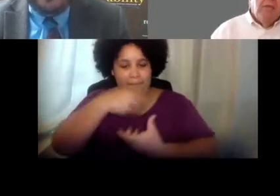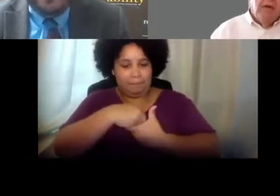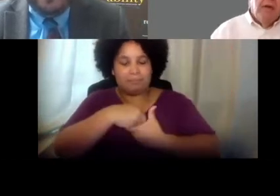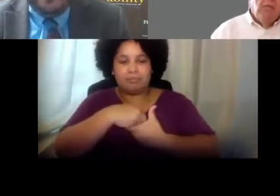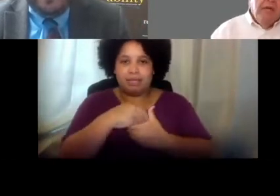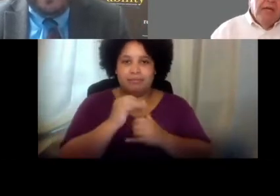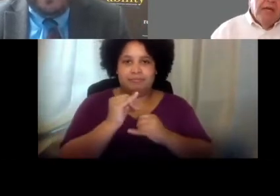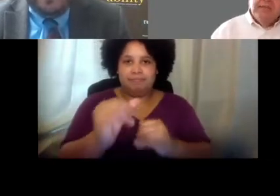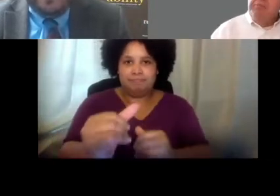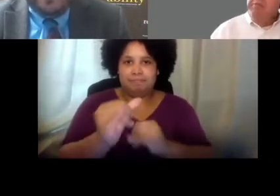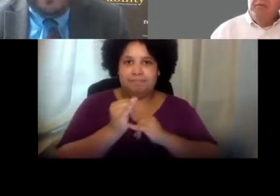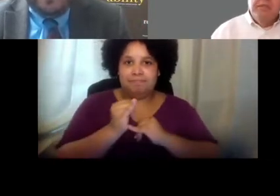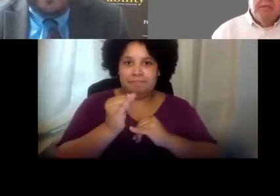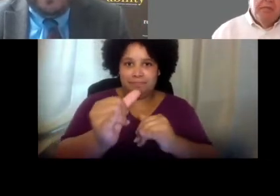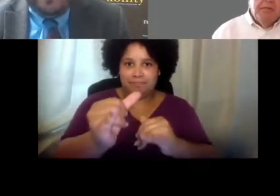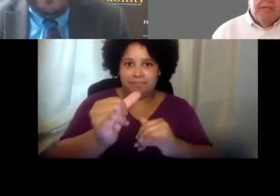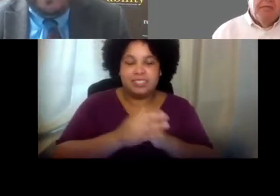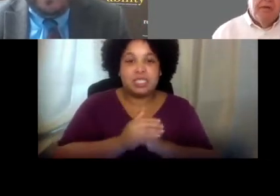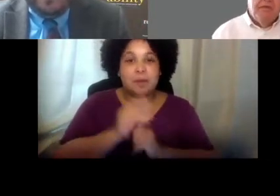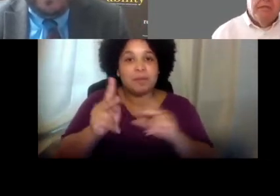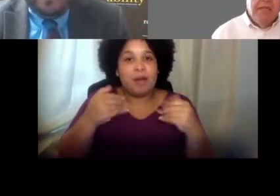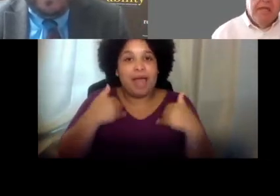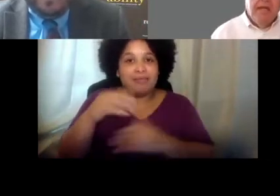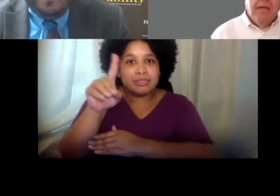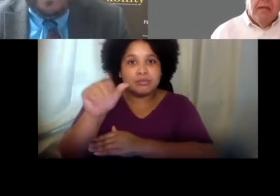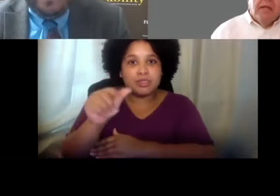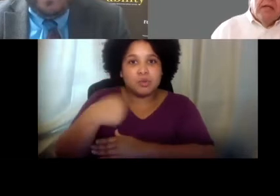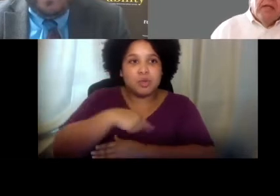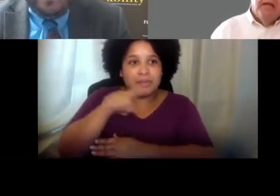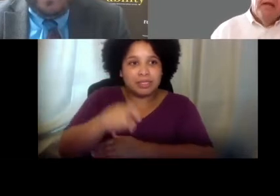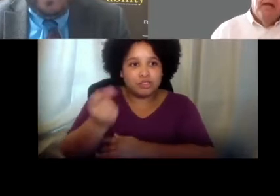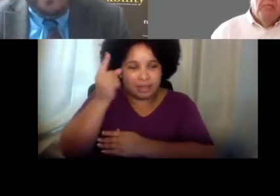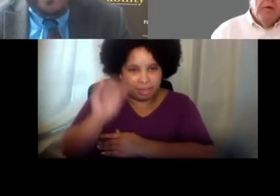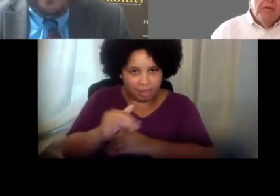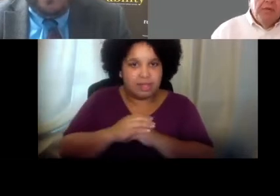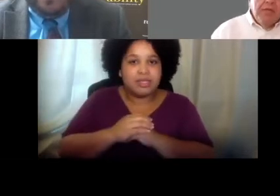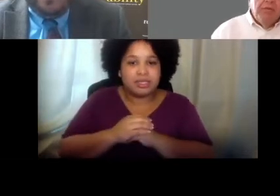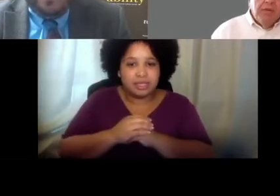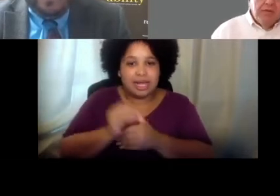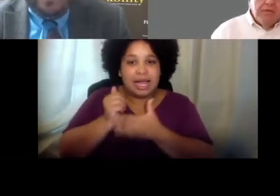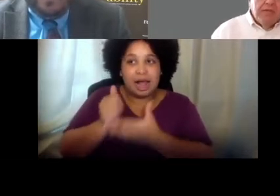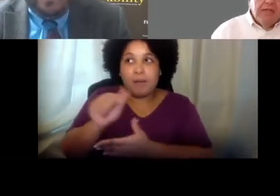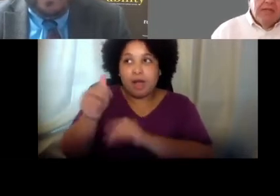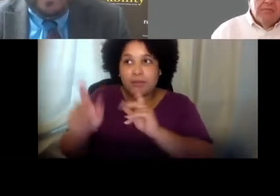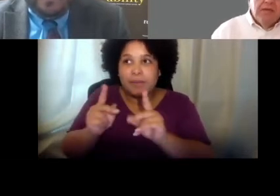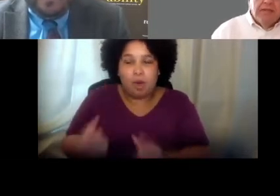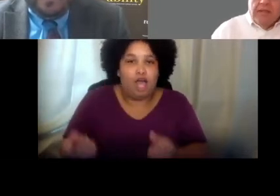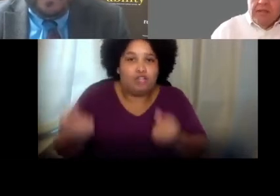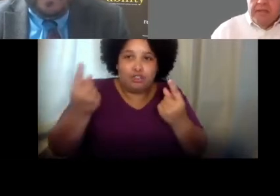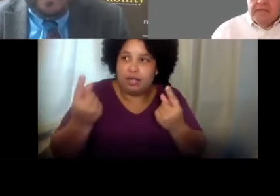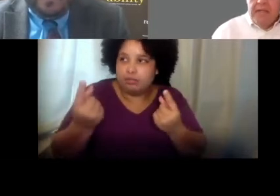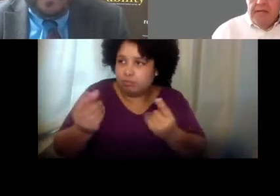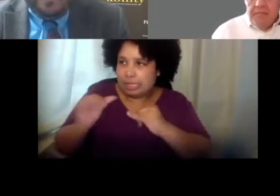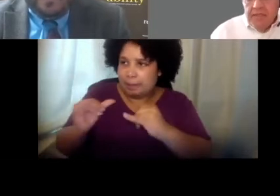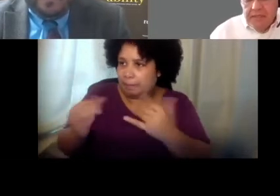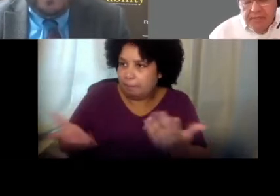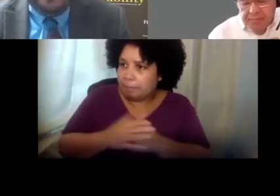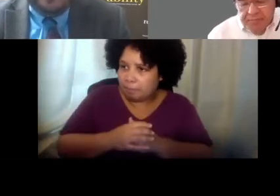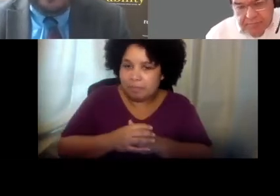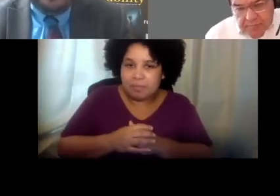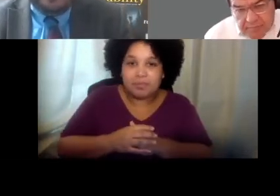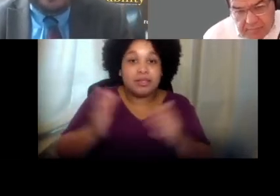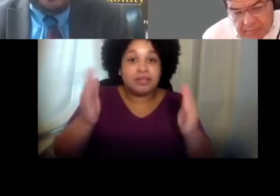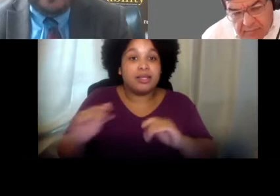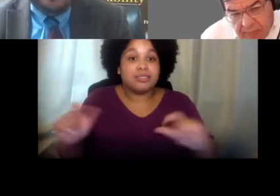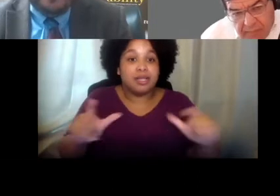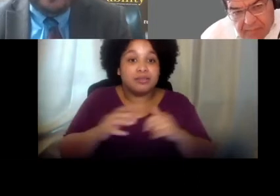And we, as people with disabilities, have to understand that and help other people understand that as well. Next slide, please.